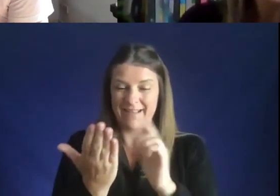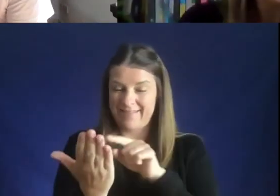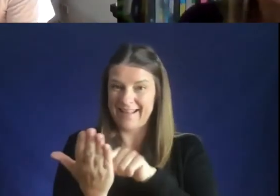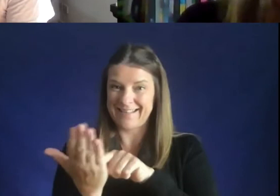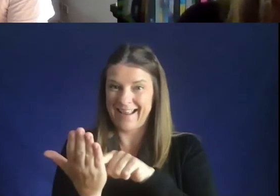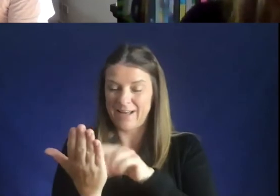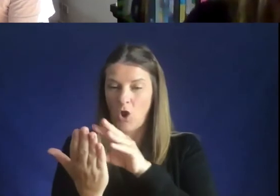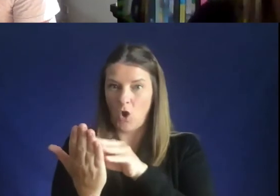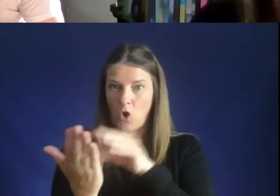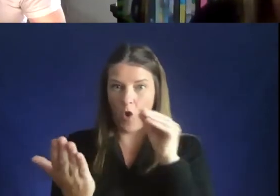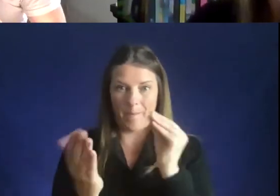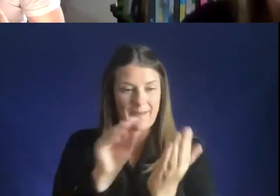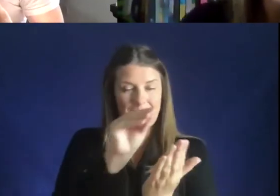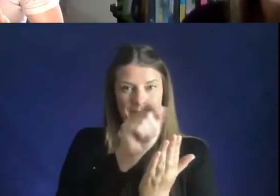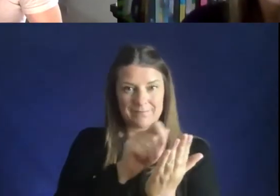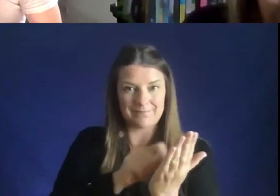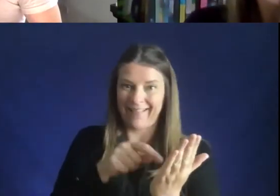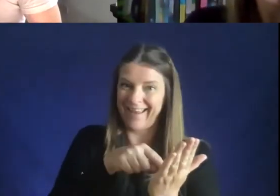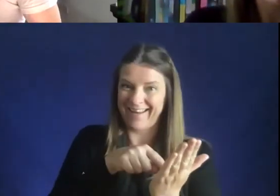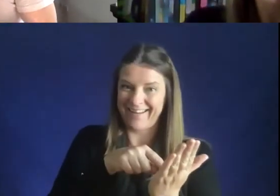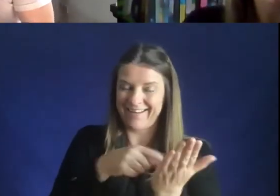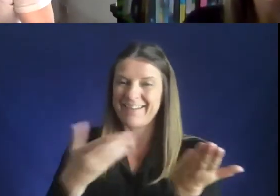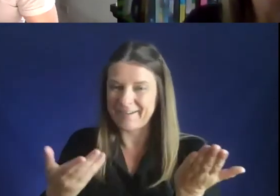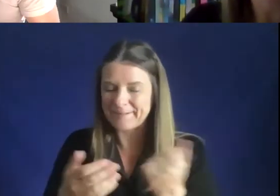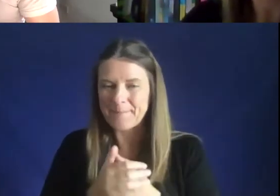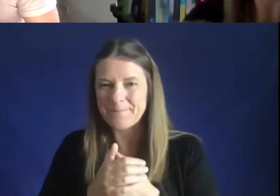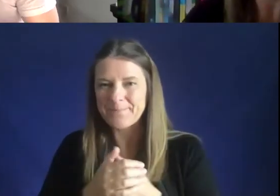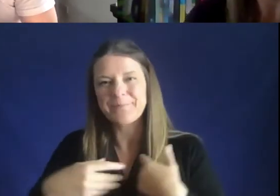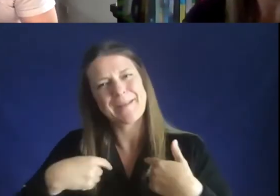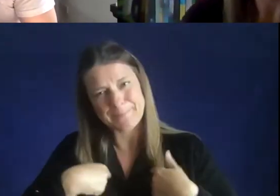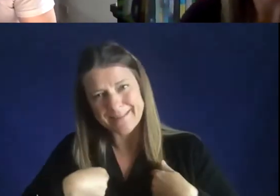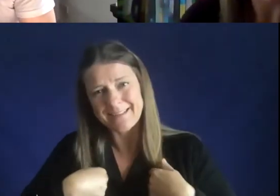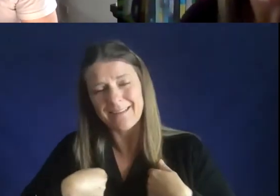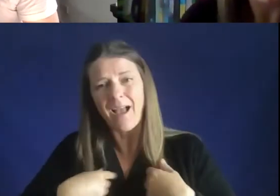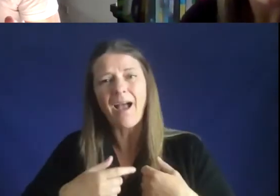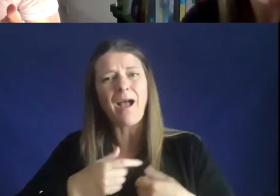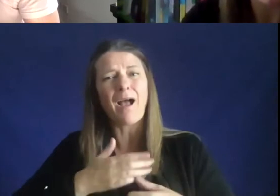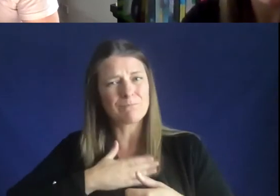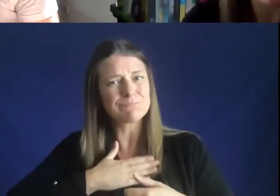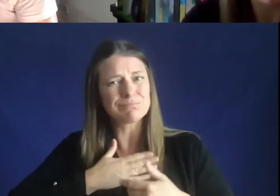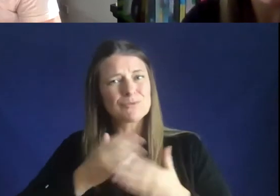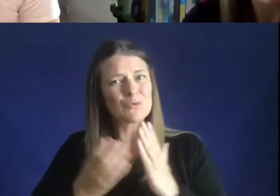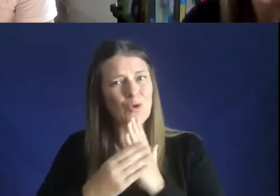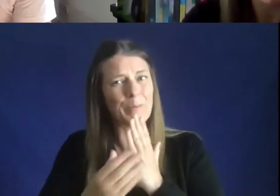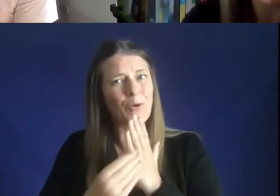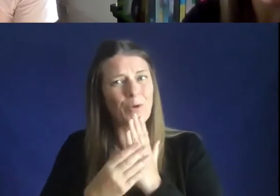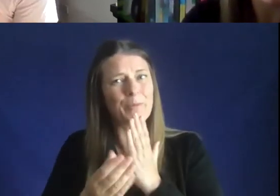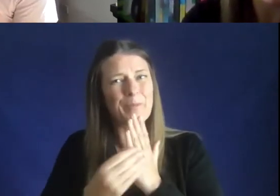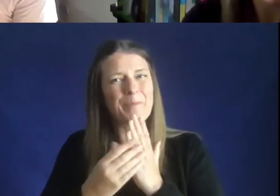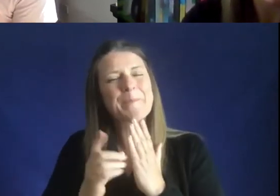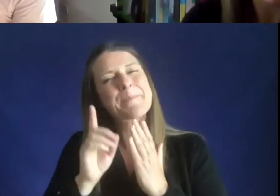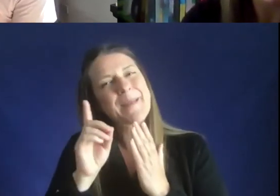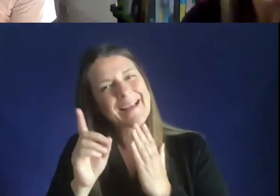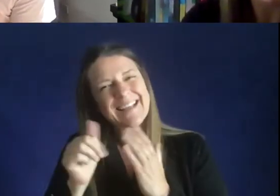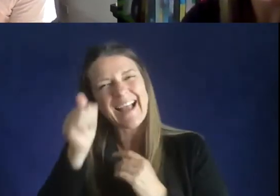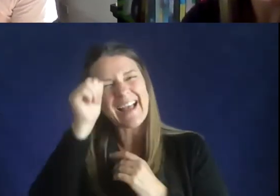I think that for me, I would really like them to have as many as possible, but I do understand about the integrity, and I don't